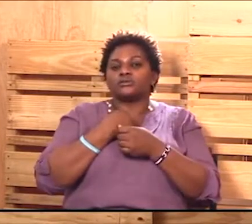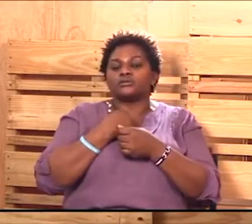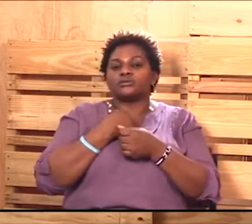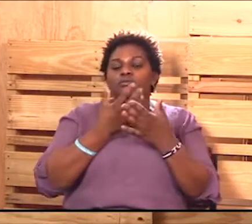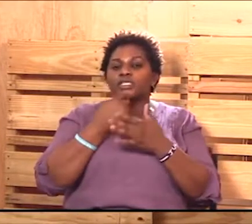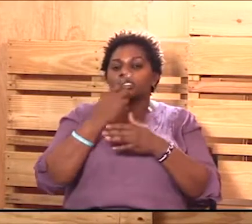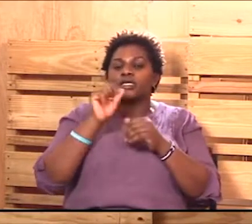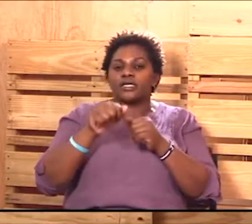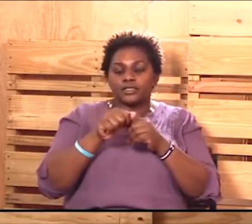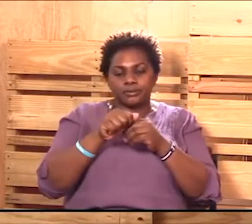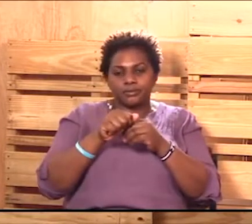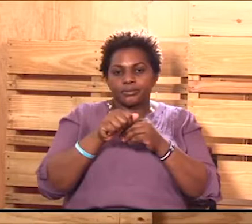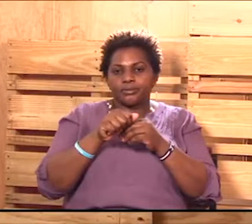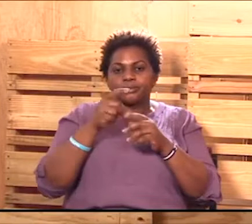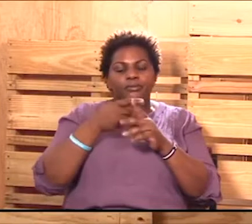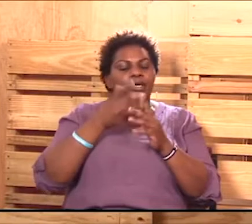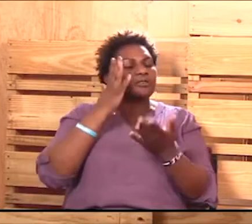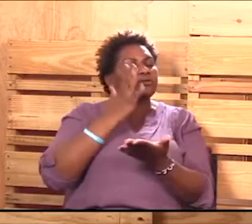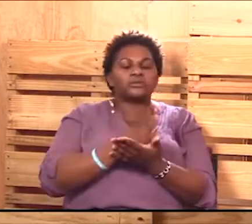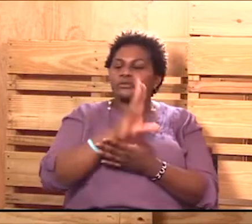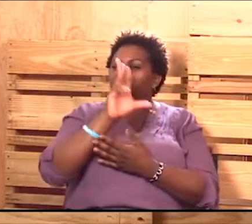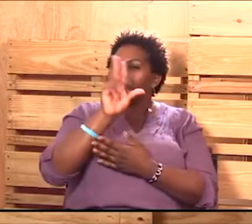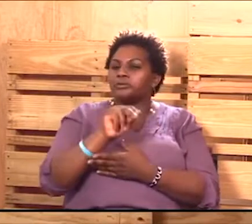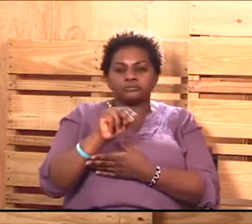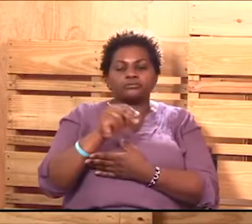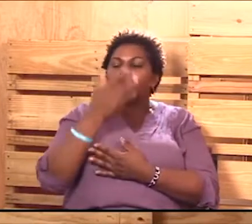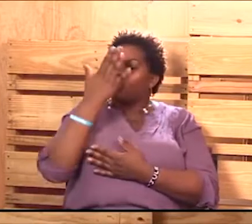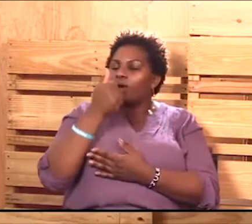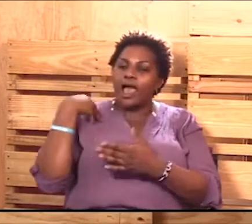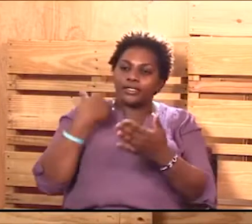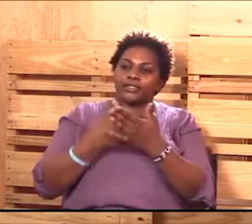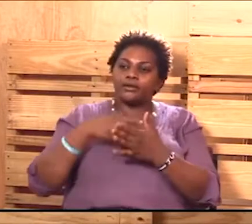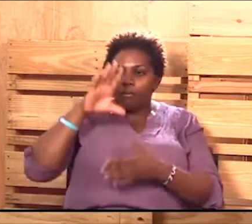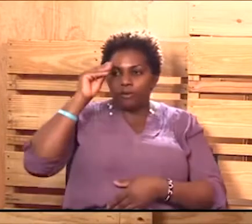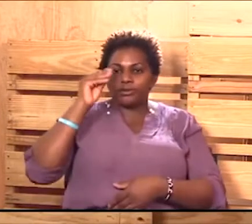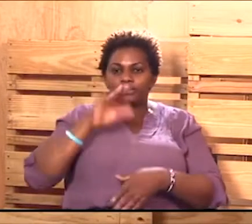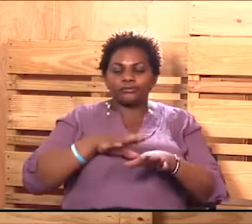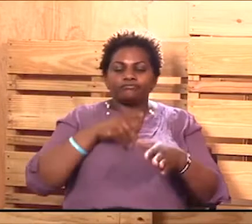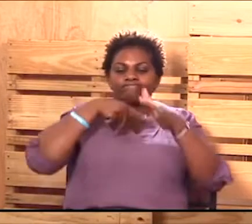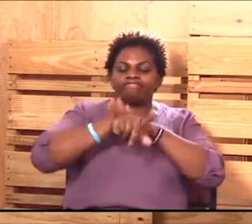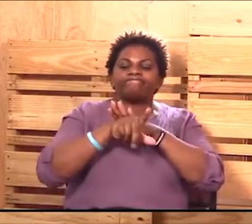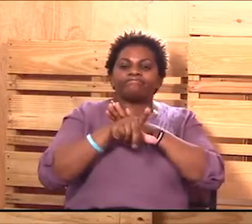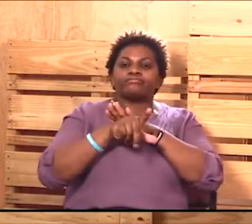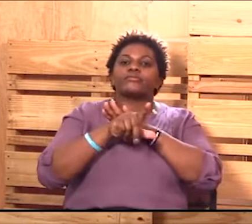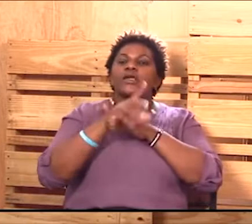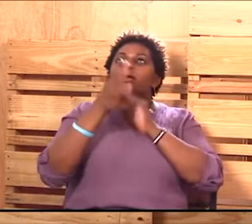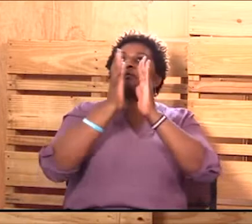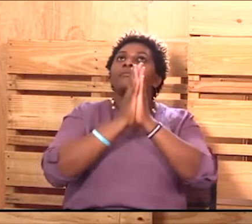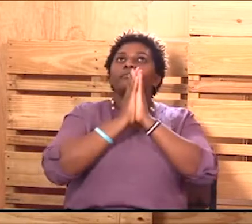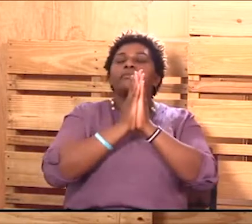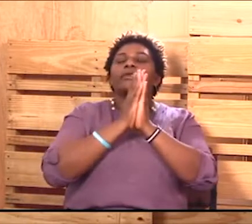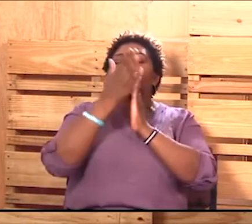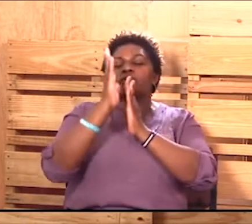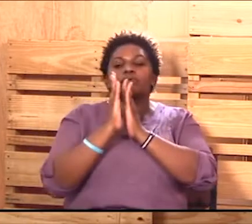We may say yes, but really no. Because it's until Moses stepped in and cried out to the